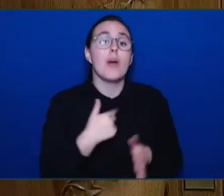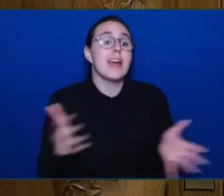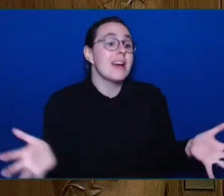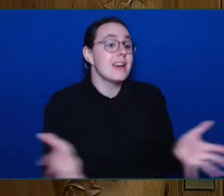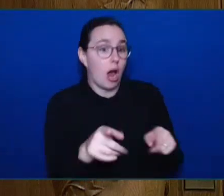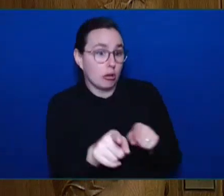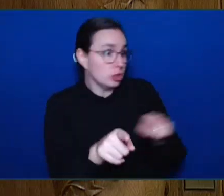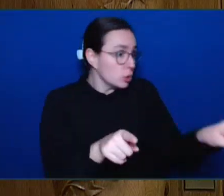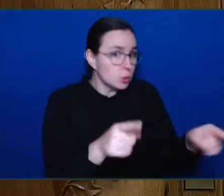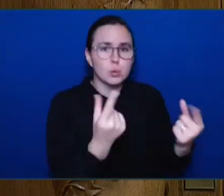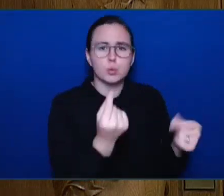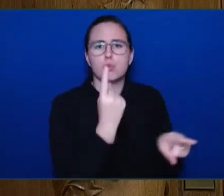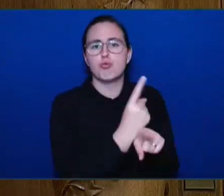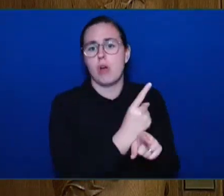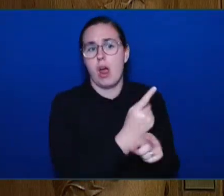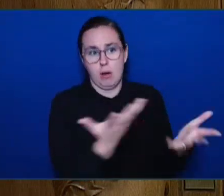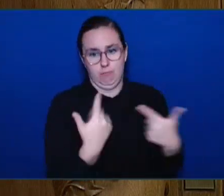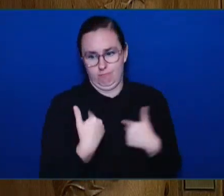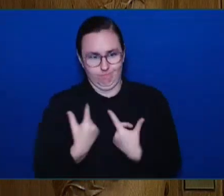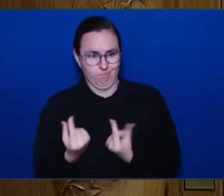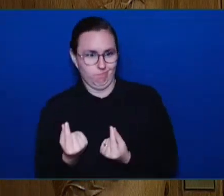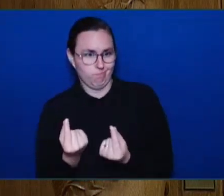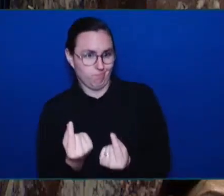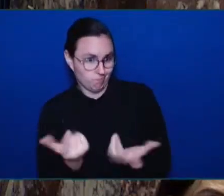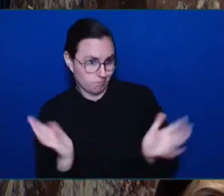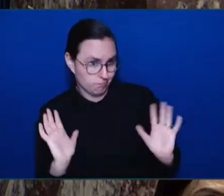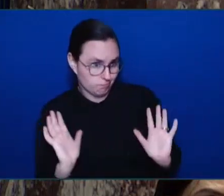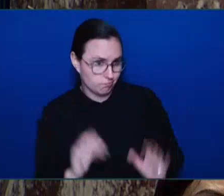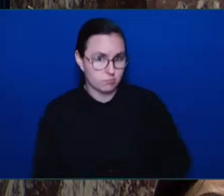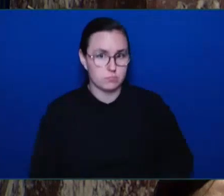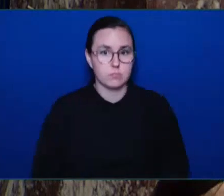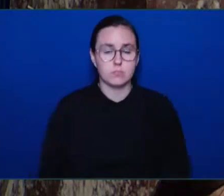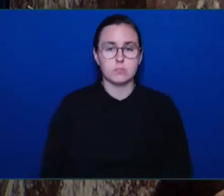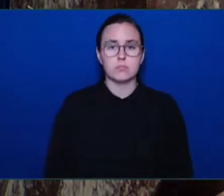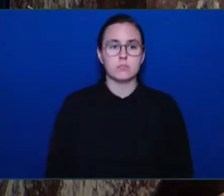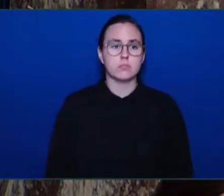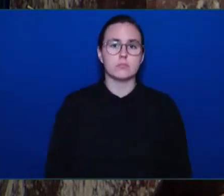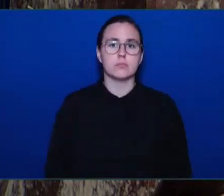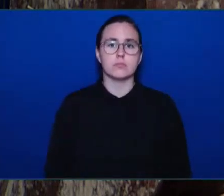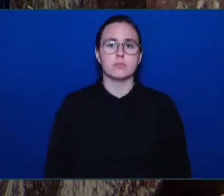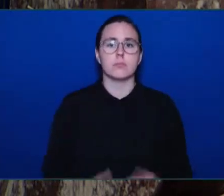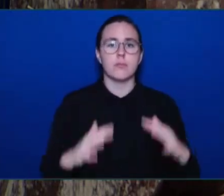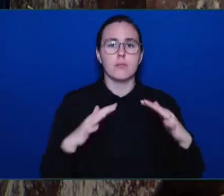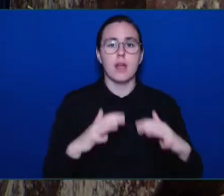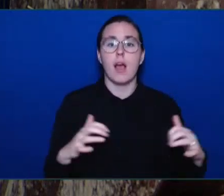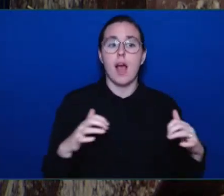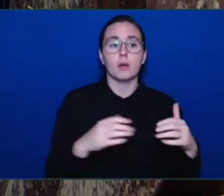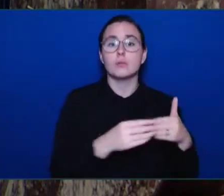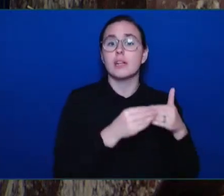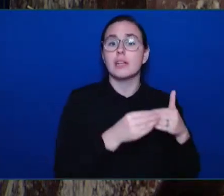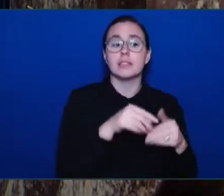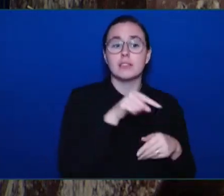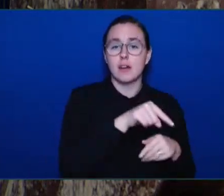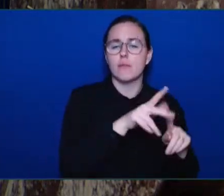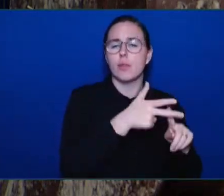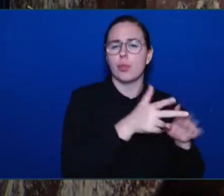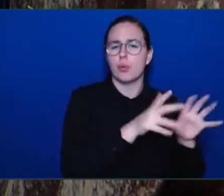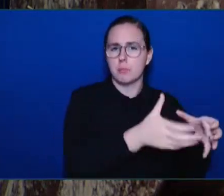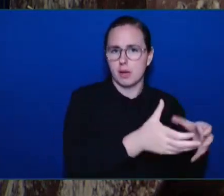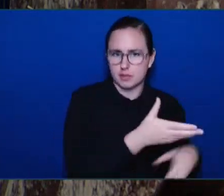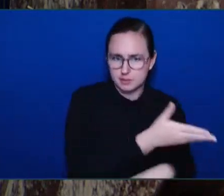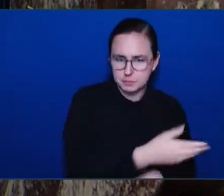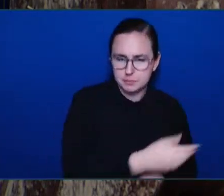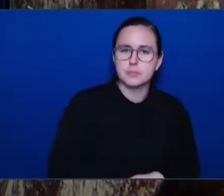House Leader of Third Party. Thank you, Mr. Speaker. I asked the Minister of Public Safety about independent oversight of the BC Conservation Service. The